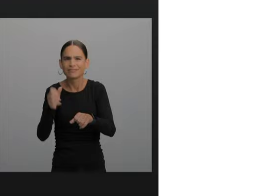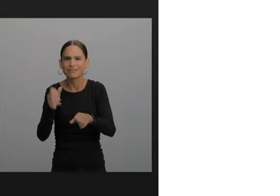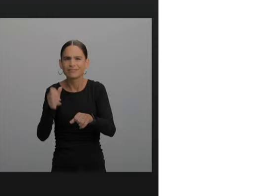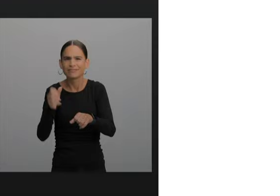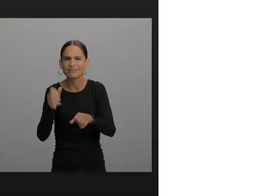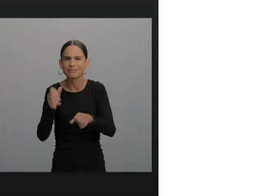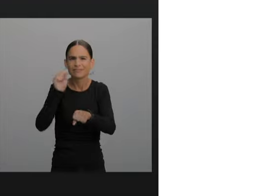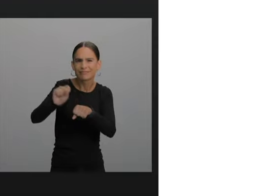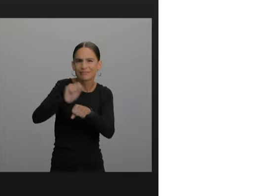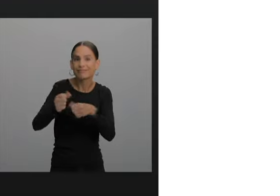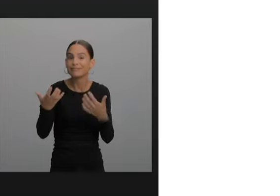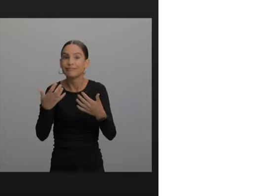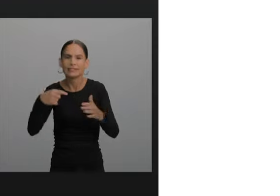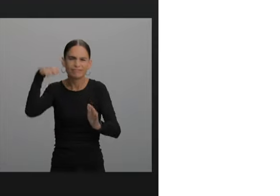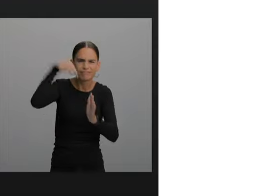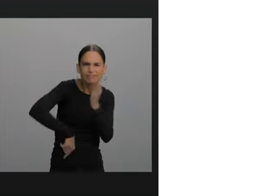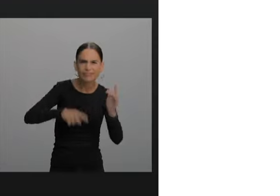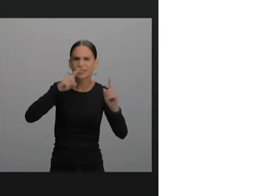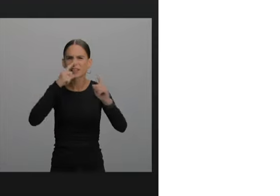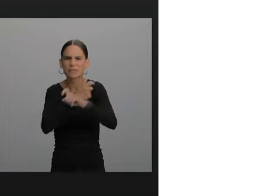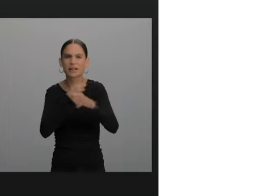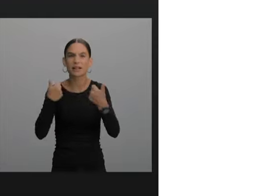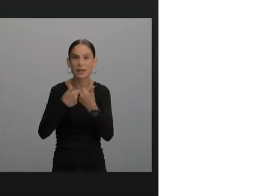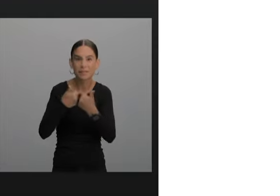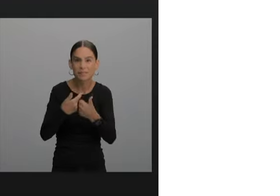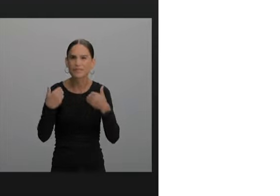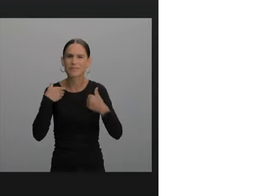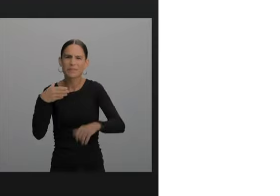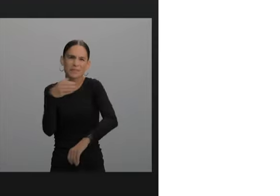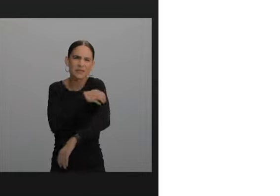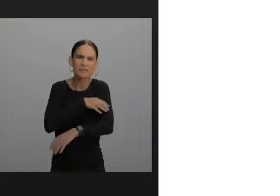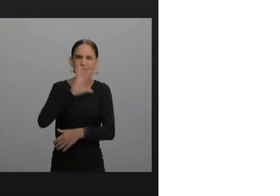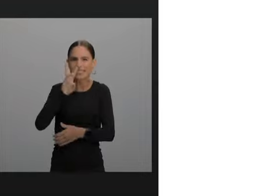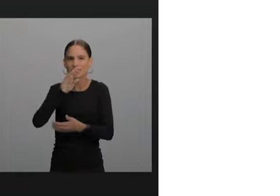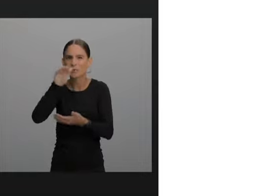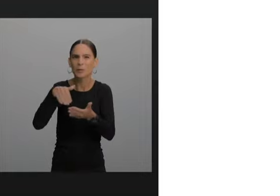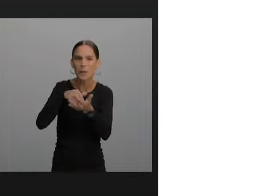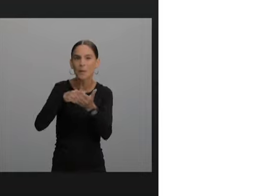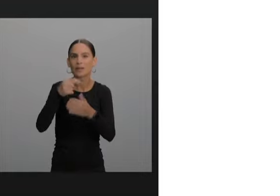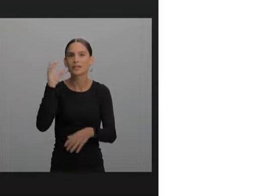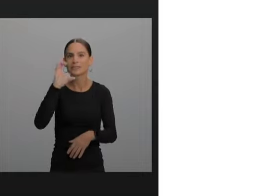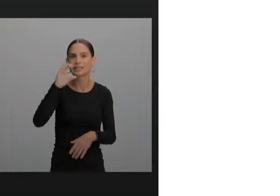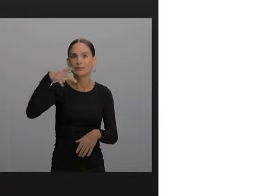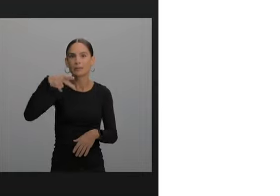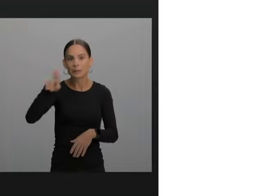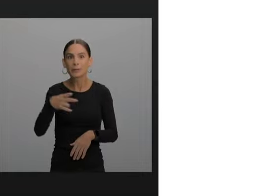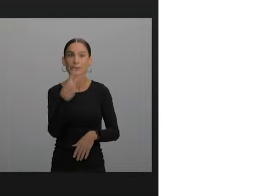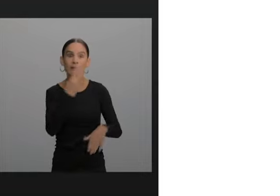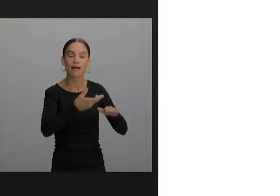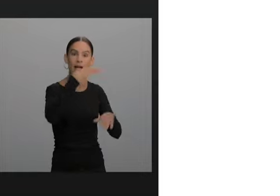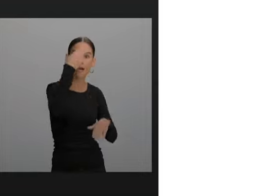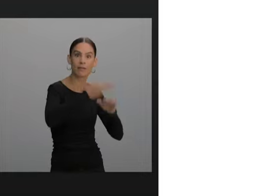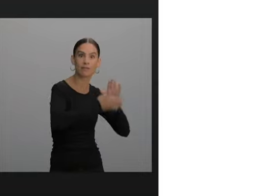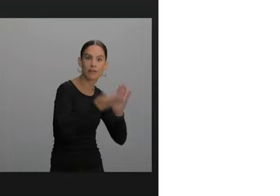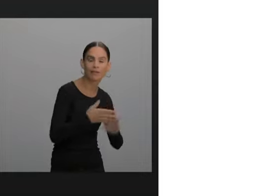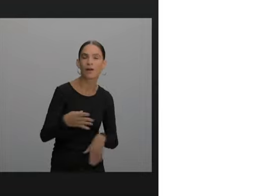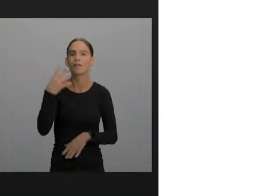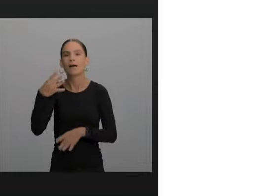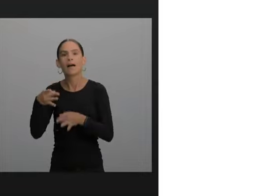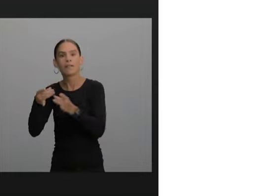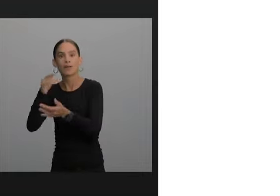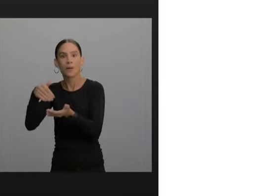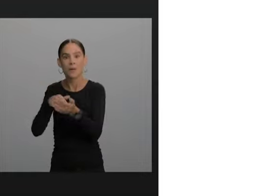You're not really going to notice this so much with your photos. It has a powerful 6-core CPU with 2 high performance and 4 efficiency cores